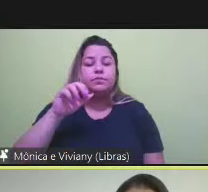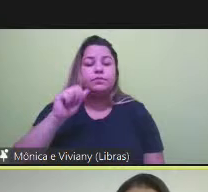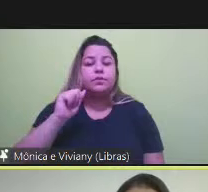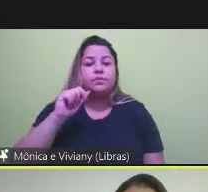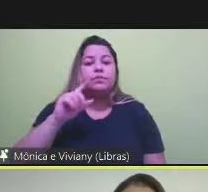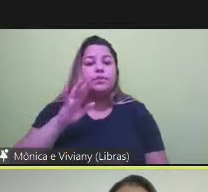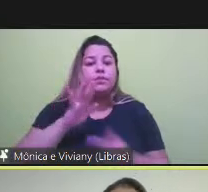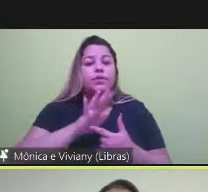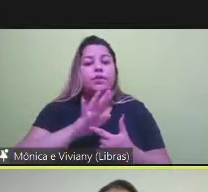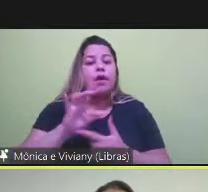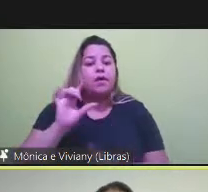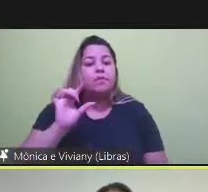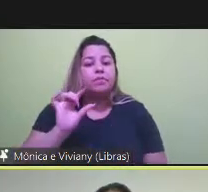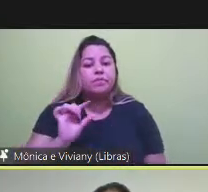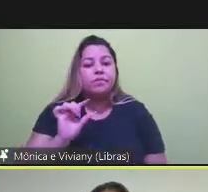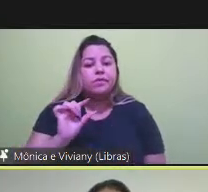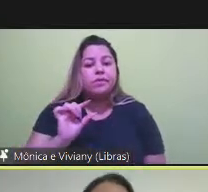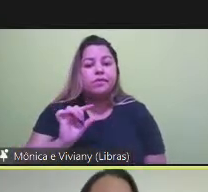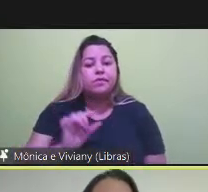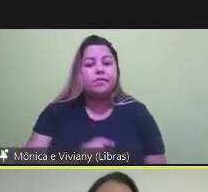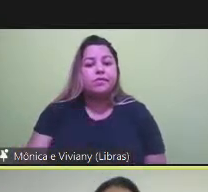just bringing a little bit